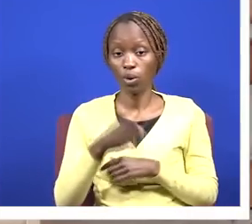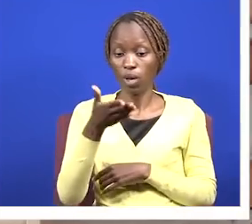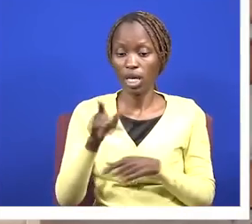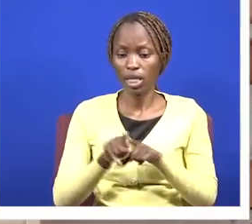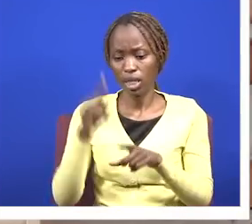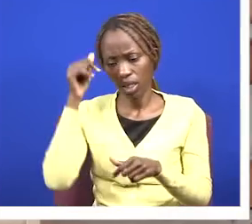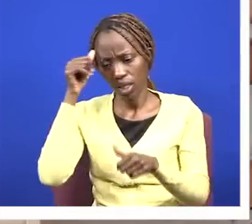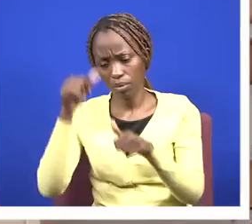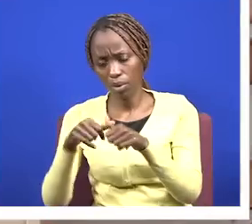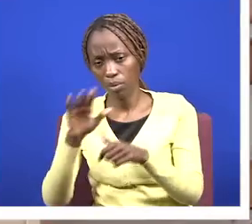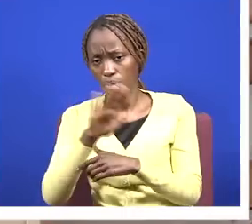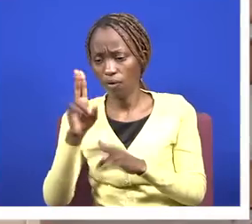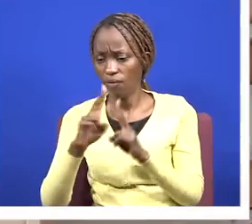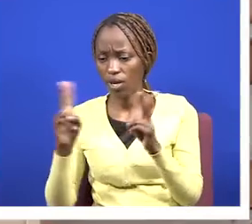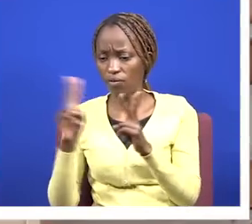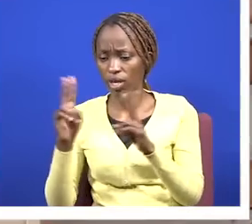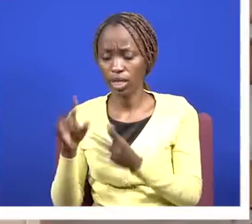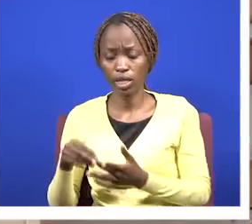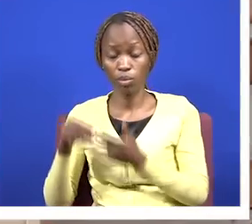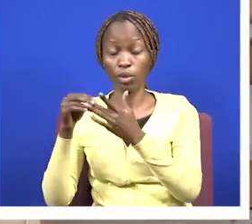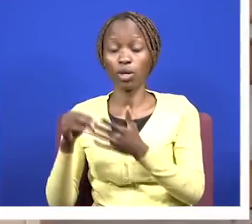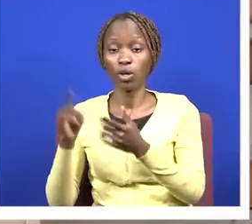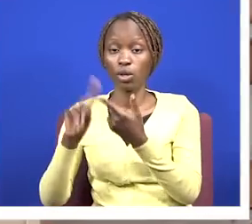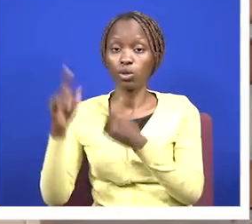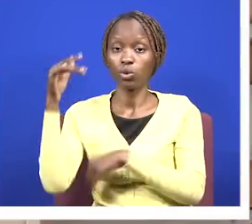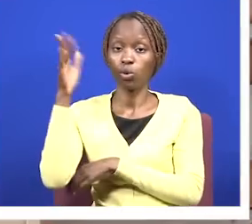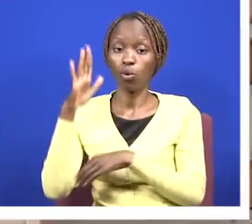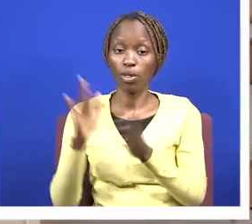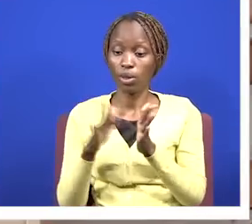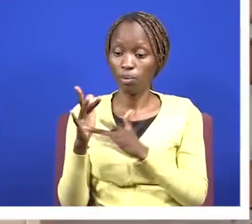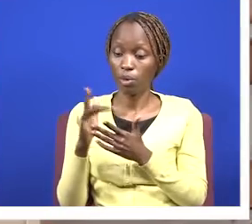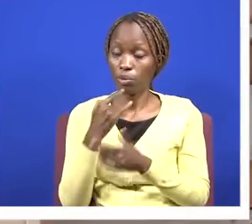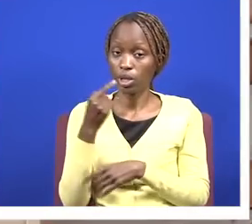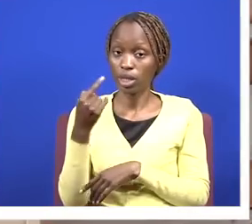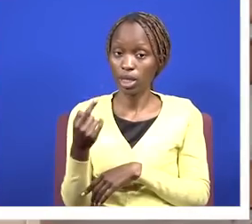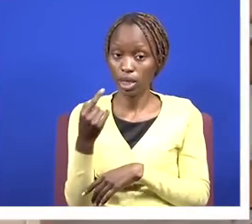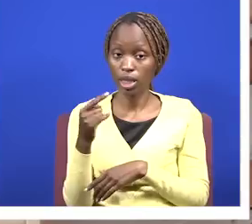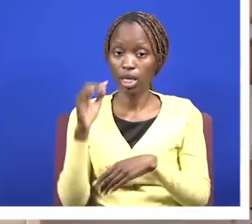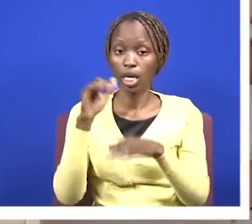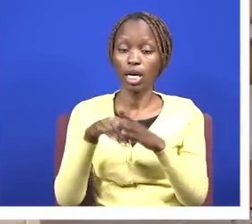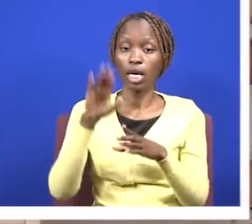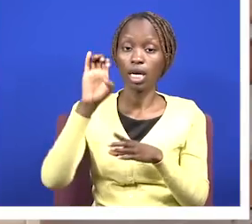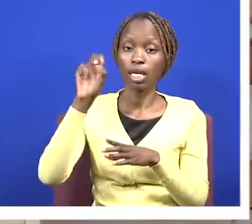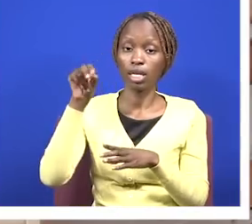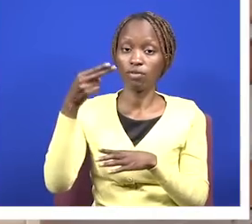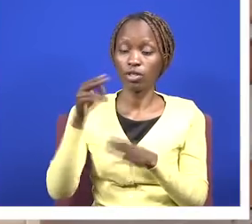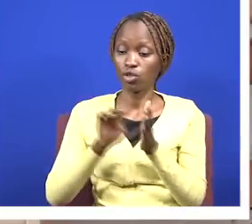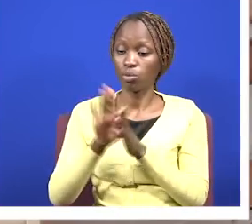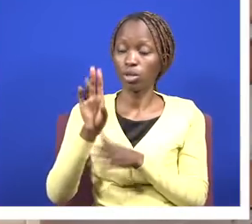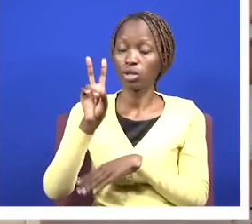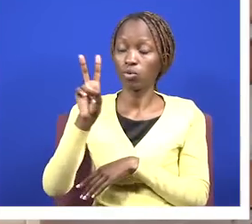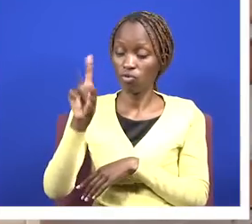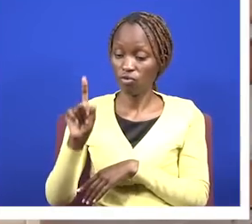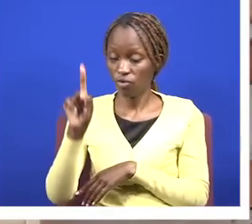you're very special and valuable to God. The Bible says in the book of Ephesians chapter 2 and